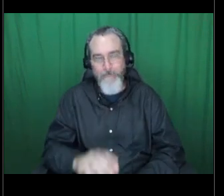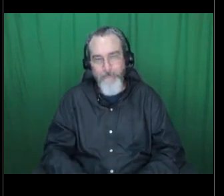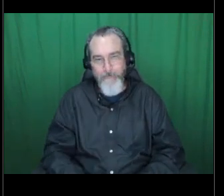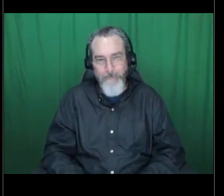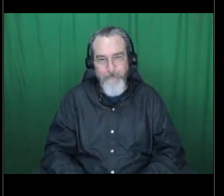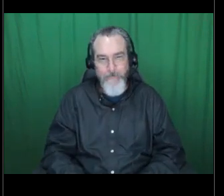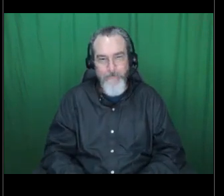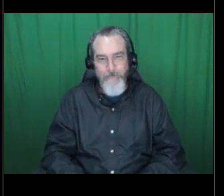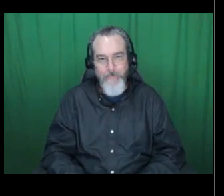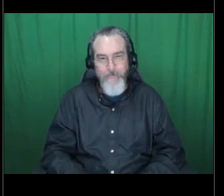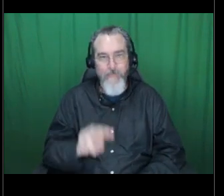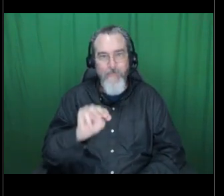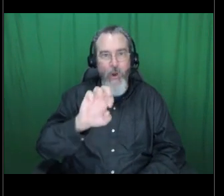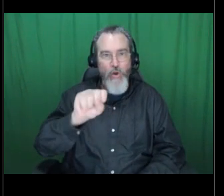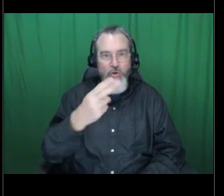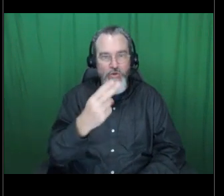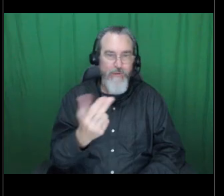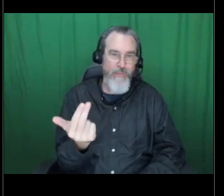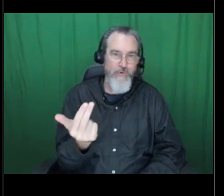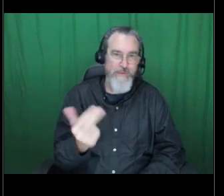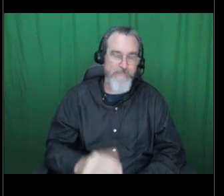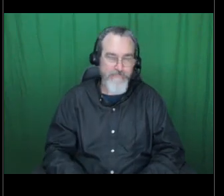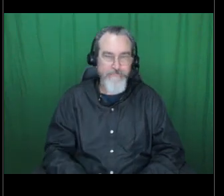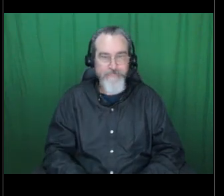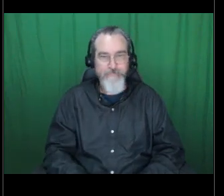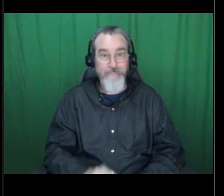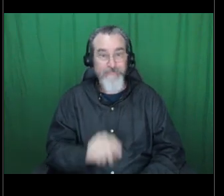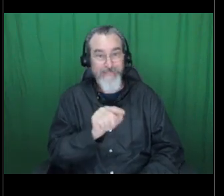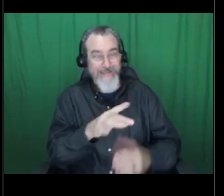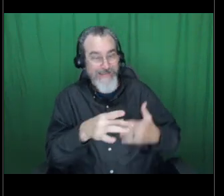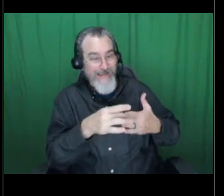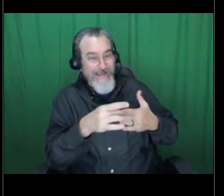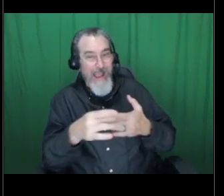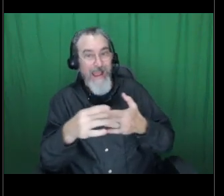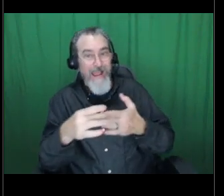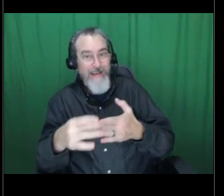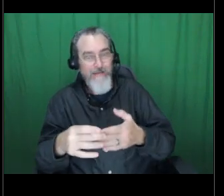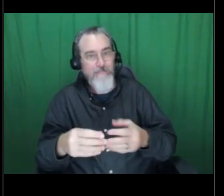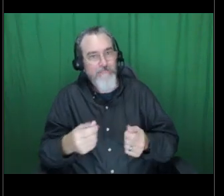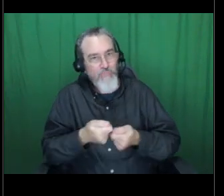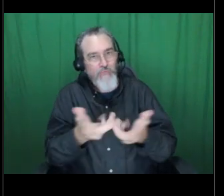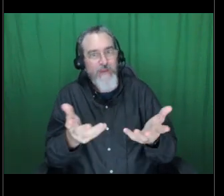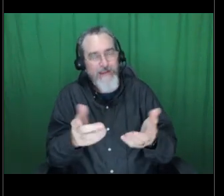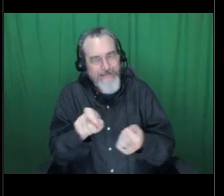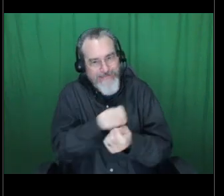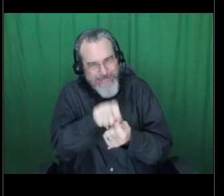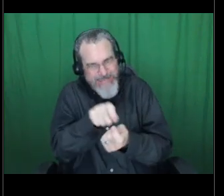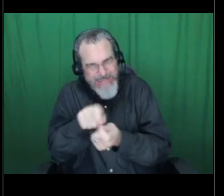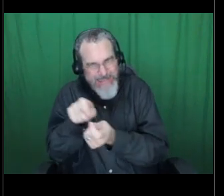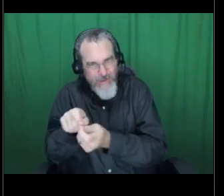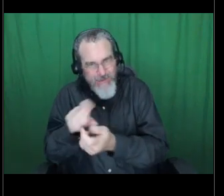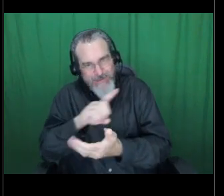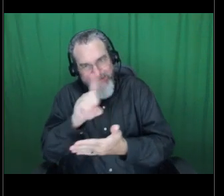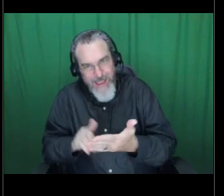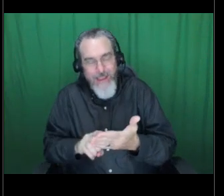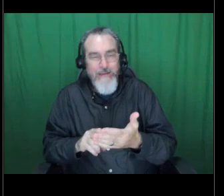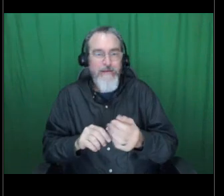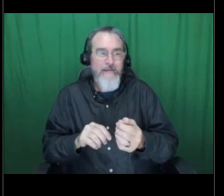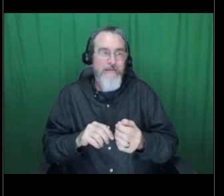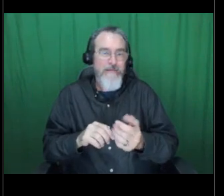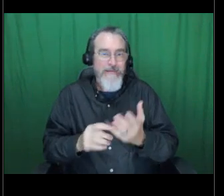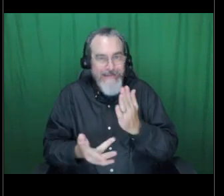The guidelines provide detailed technical design and construction specifications and